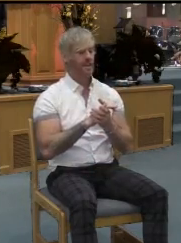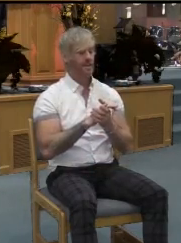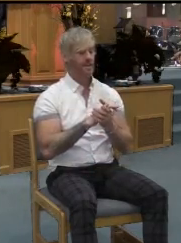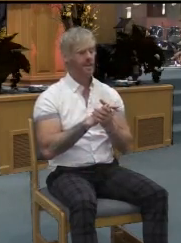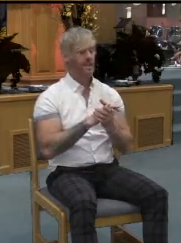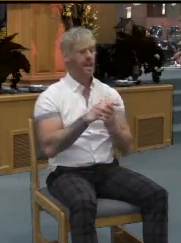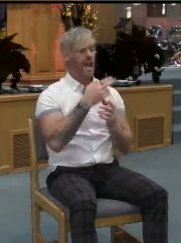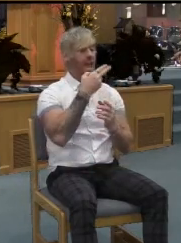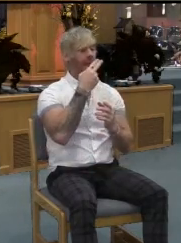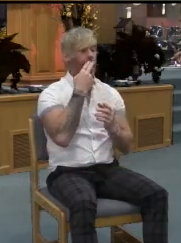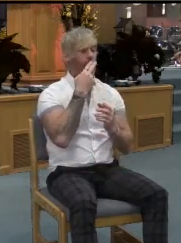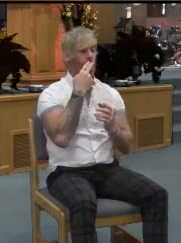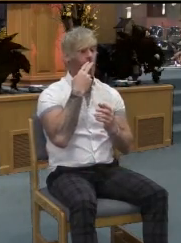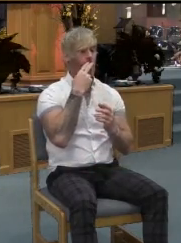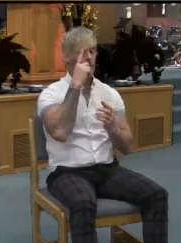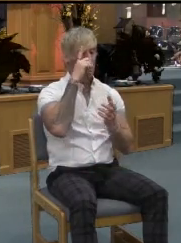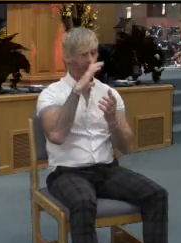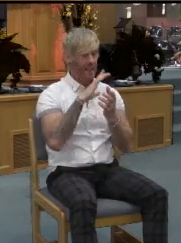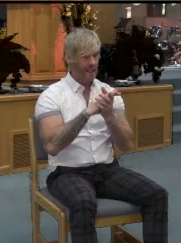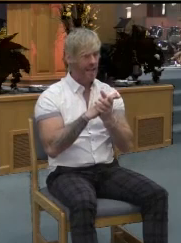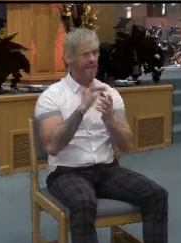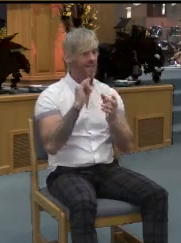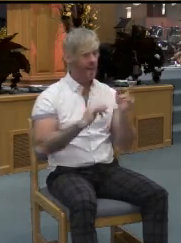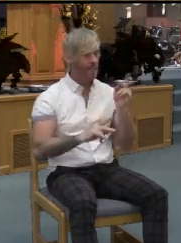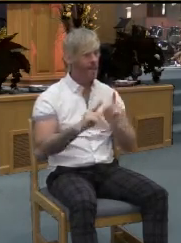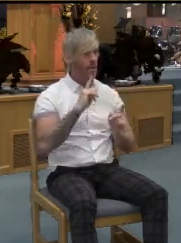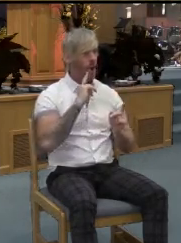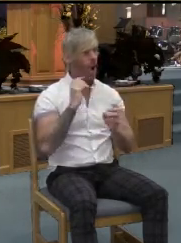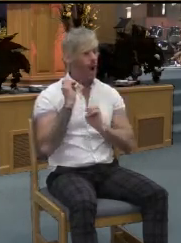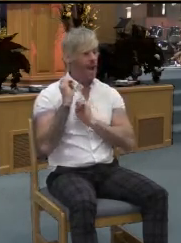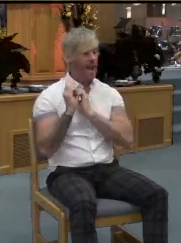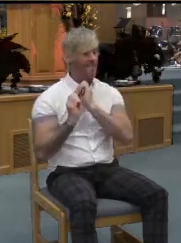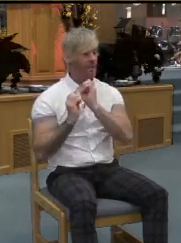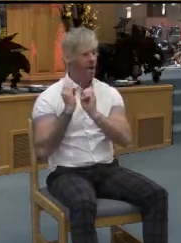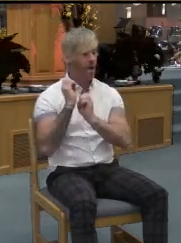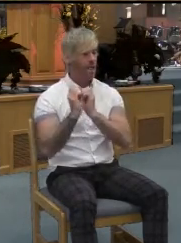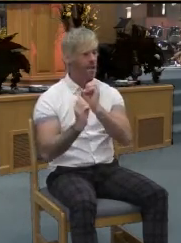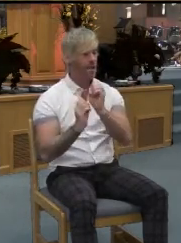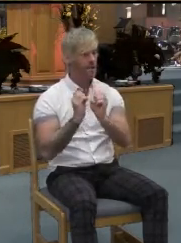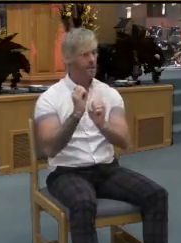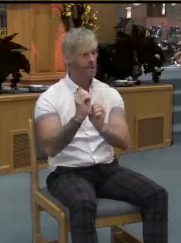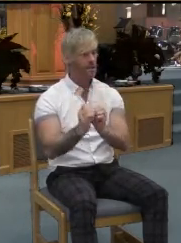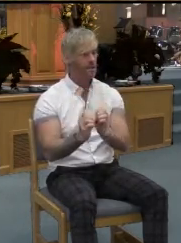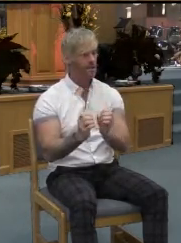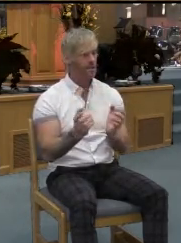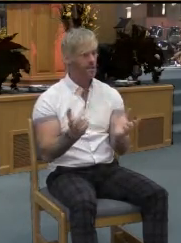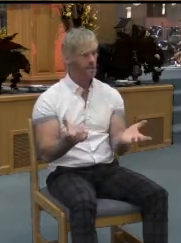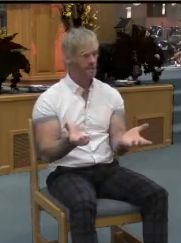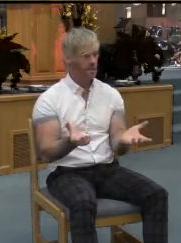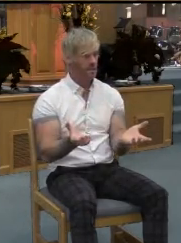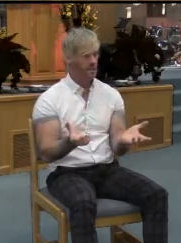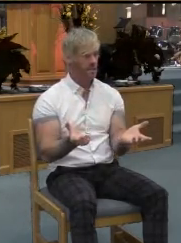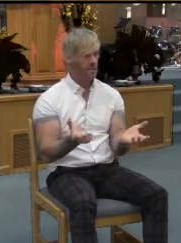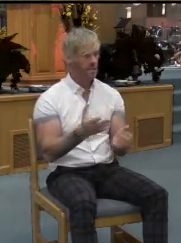didn't extricate bloodlines from society, then those bloodlines would continue